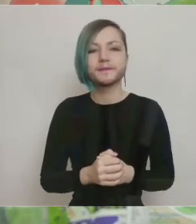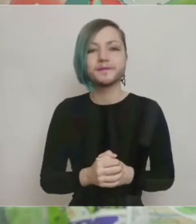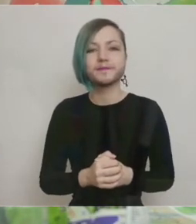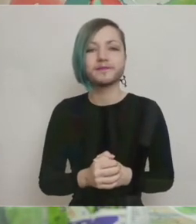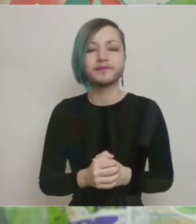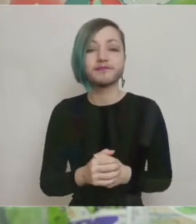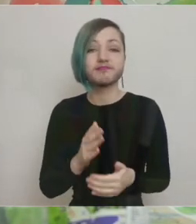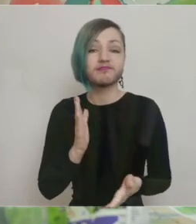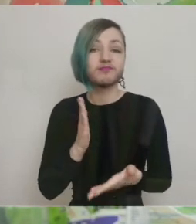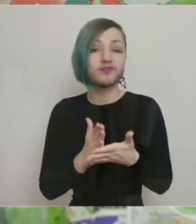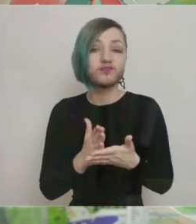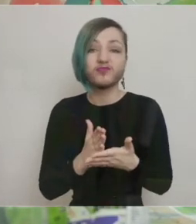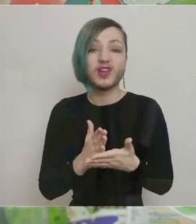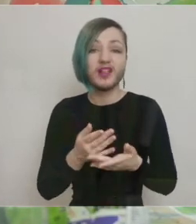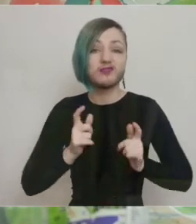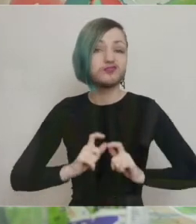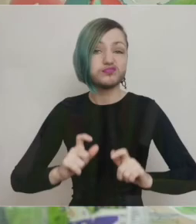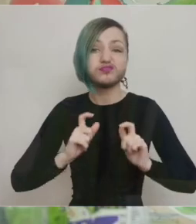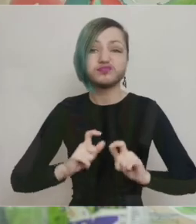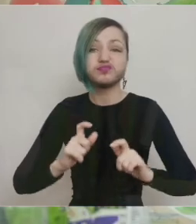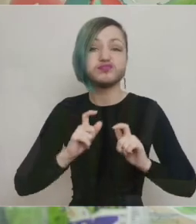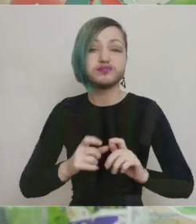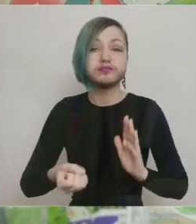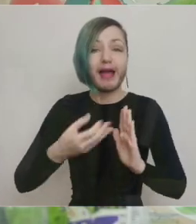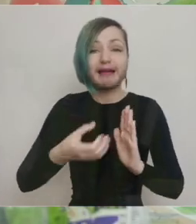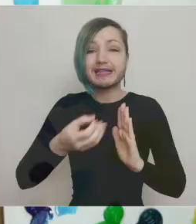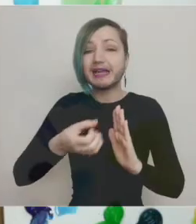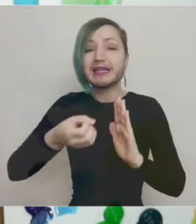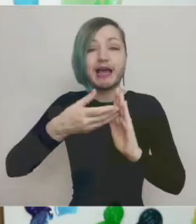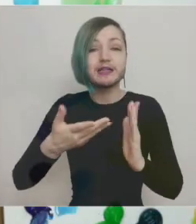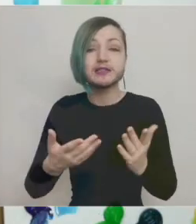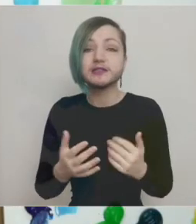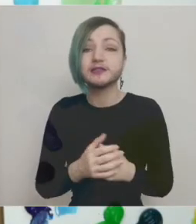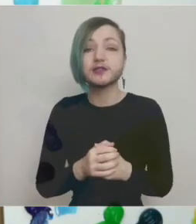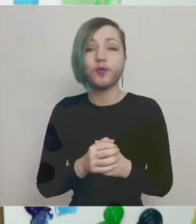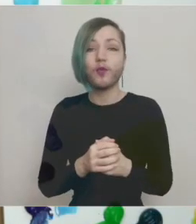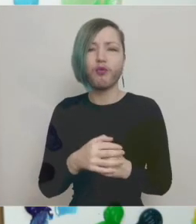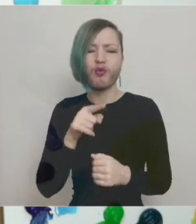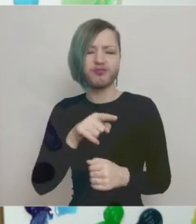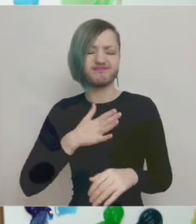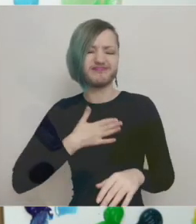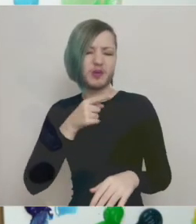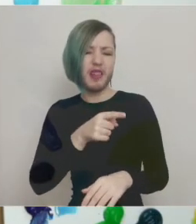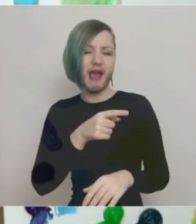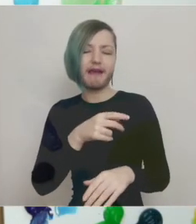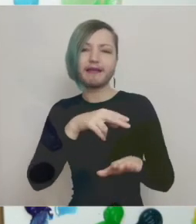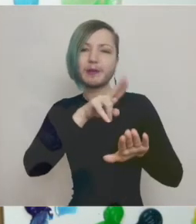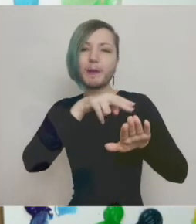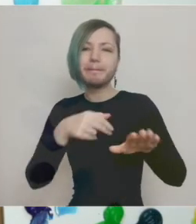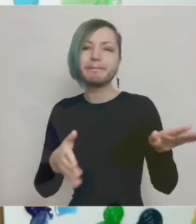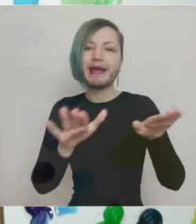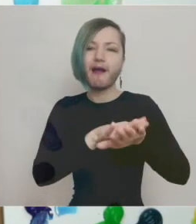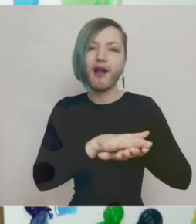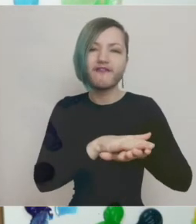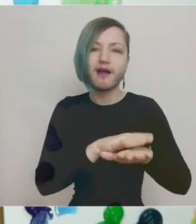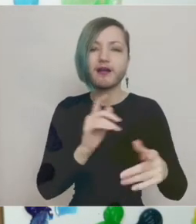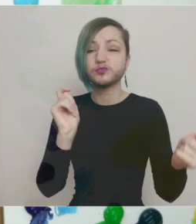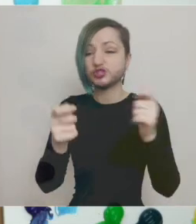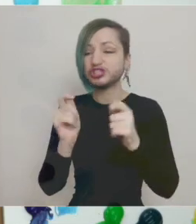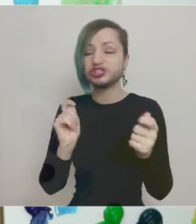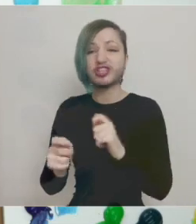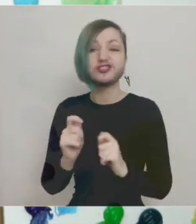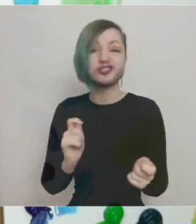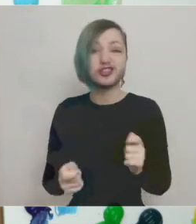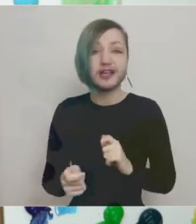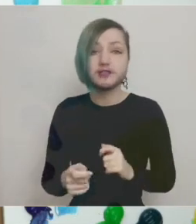But you can basically carry on like this and add more things, or paint out what you didn't like and change everything up, and you can kind of